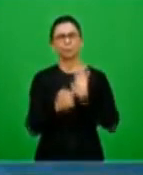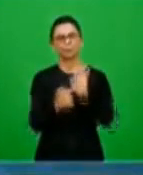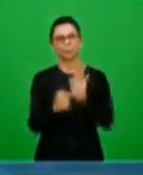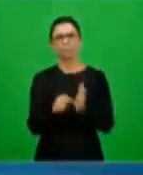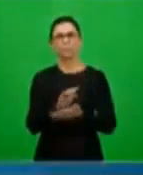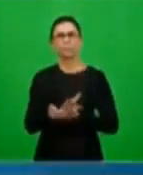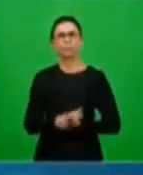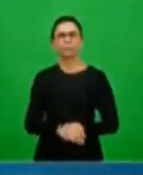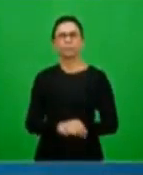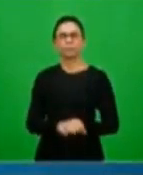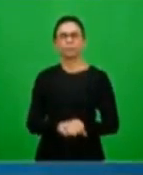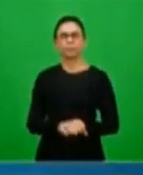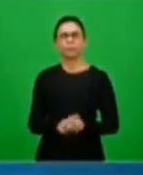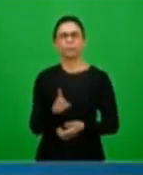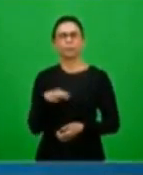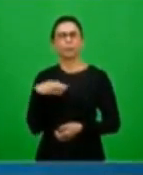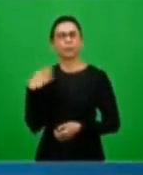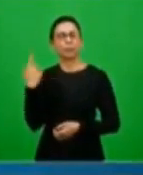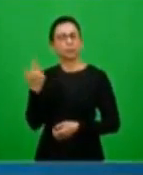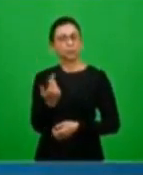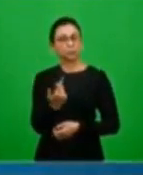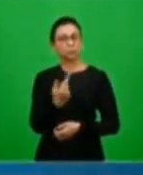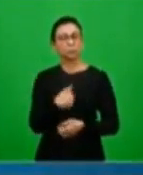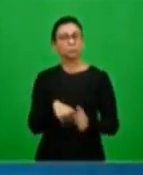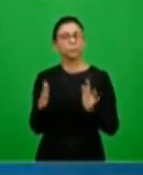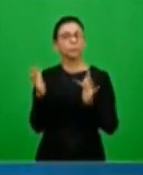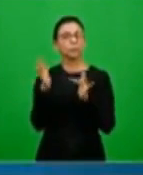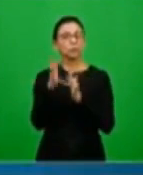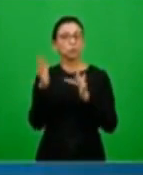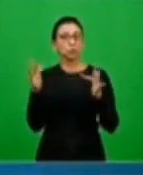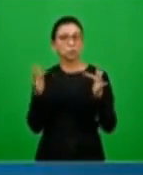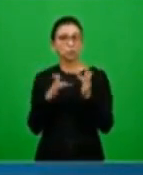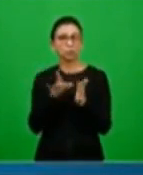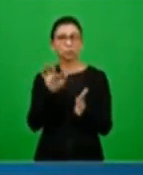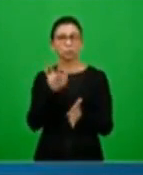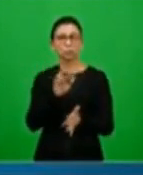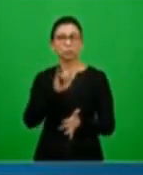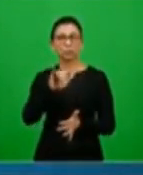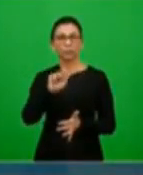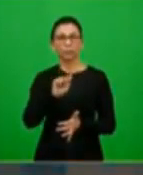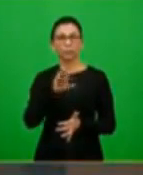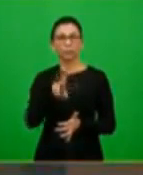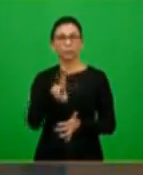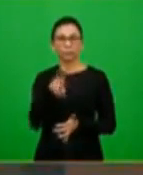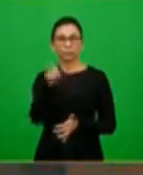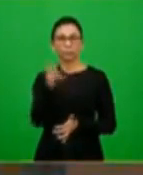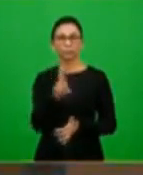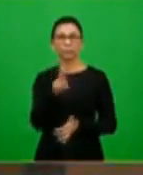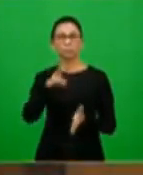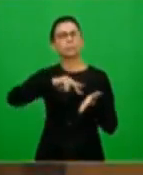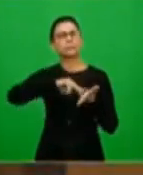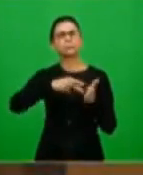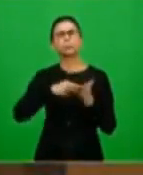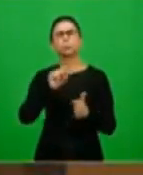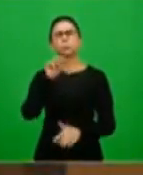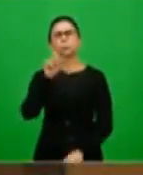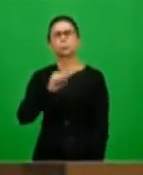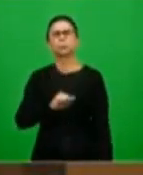7:22, because of this oath, Jesus has become the guarantor of a better